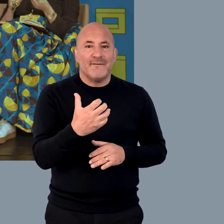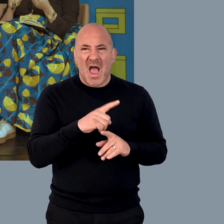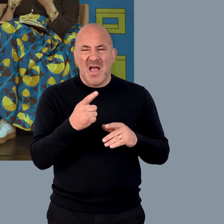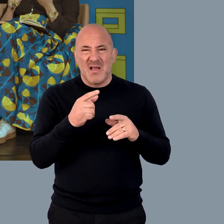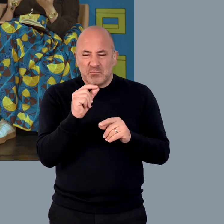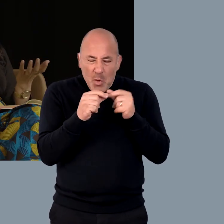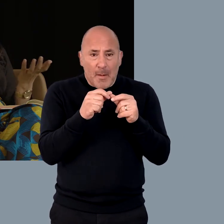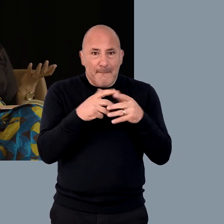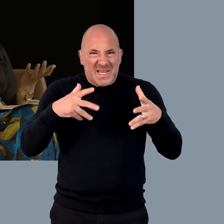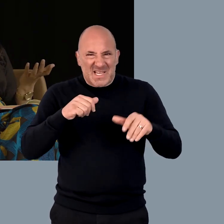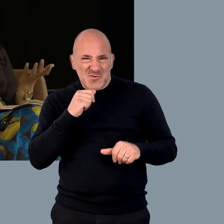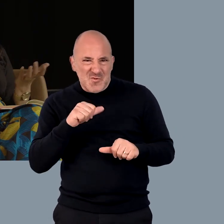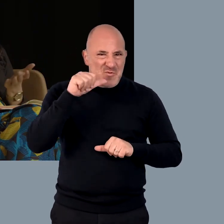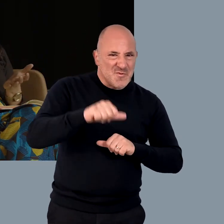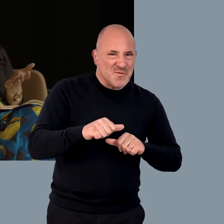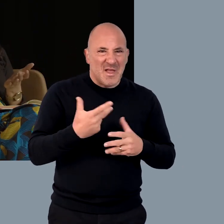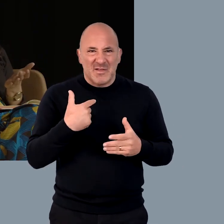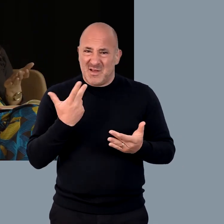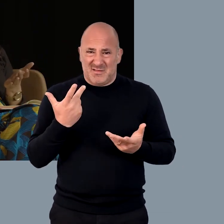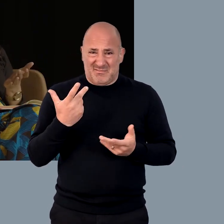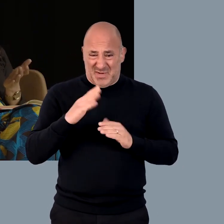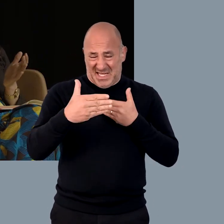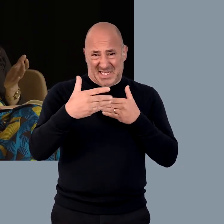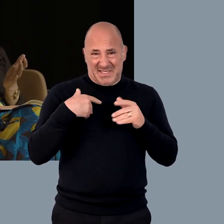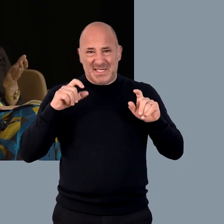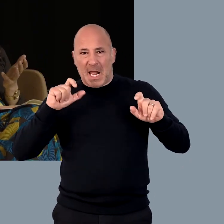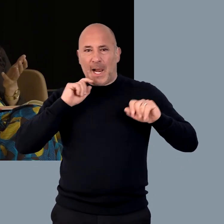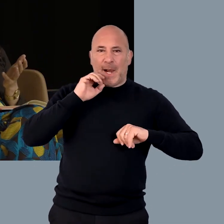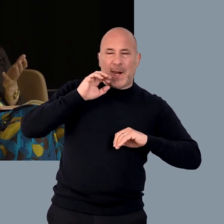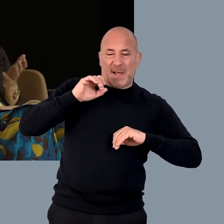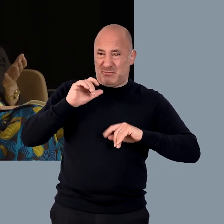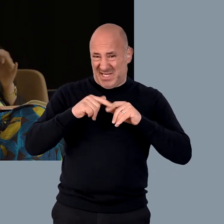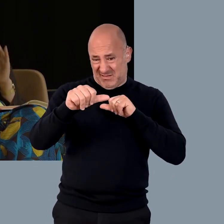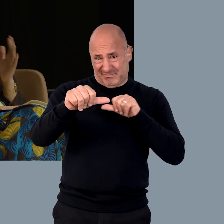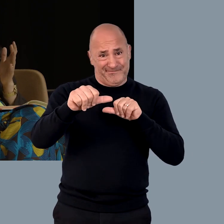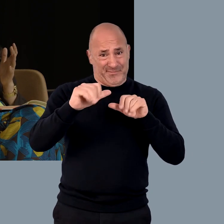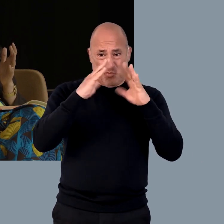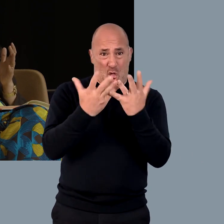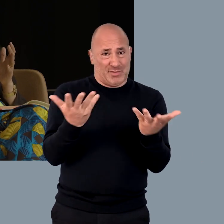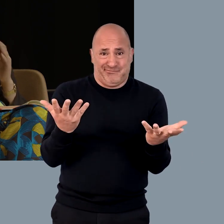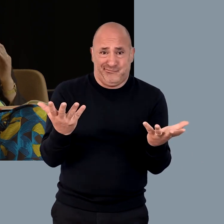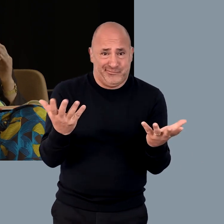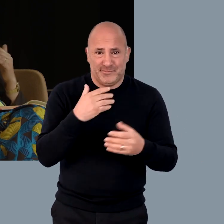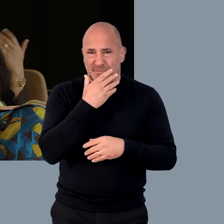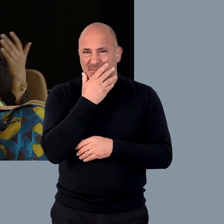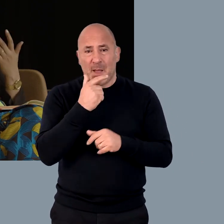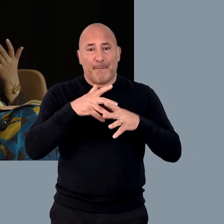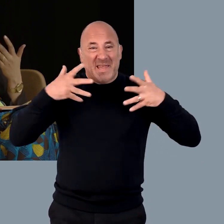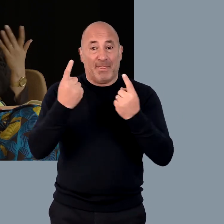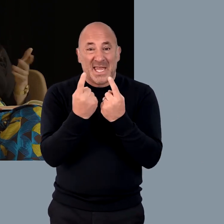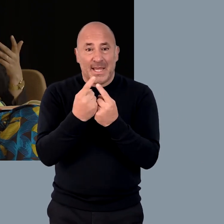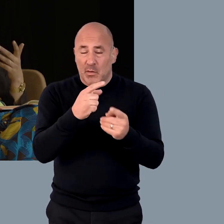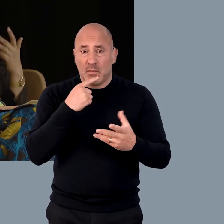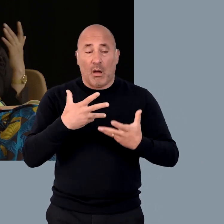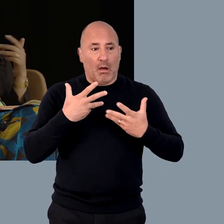bold. Take the big steps. We don't actually have that much time to be fiddling around the edges. No. There's not that much time. So do the big